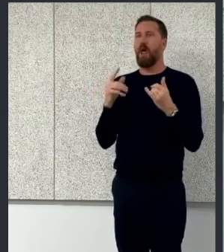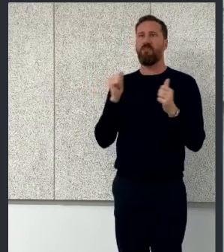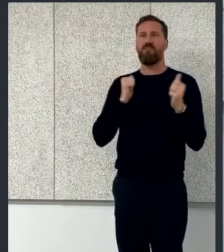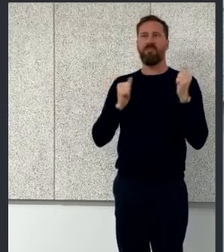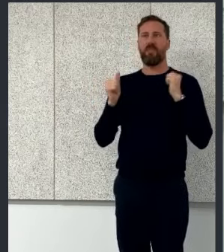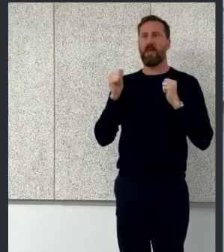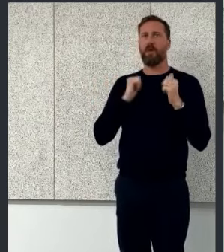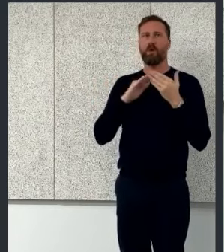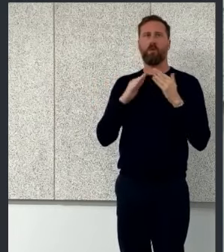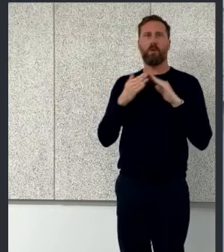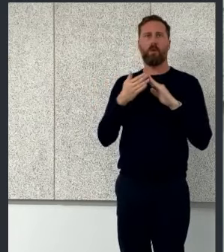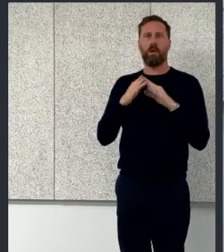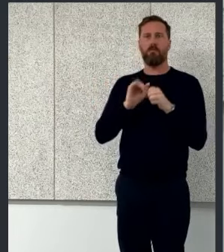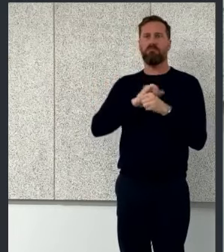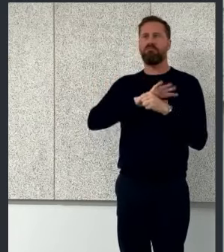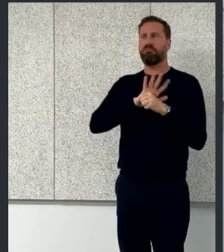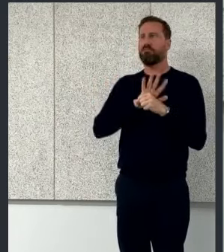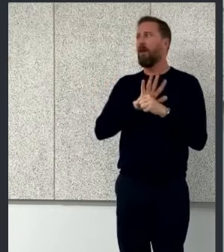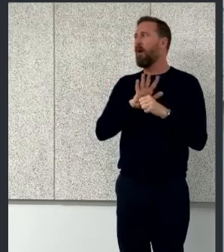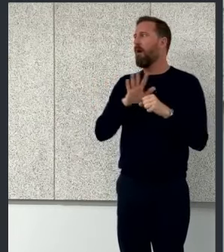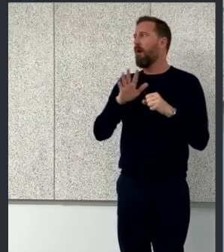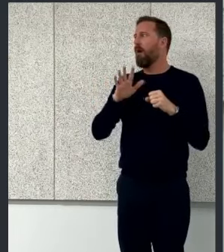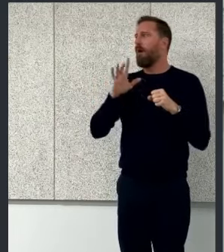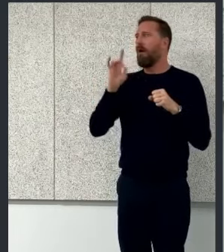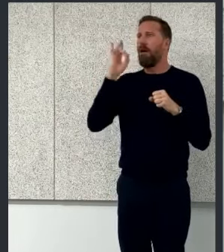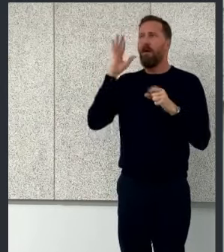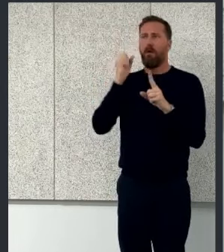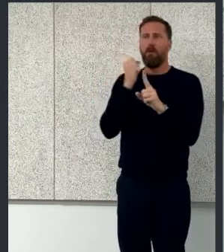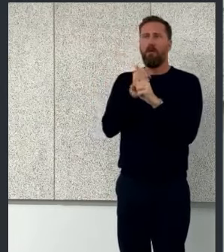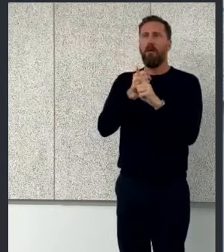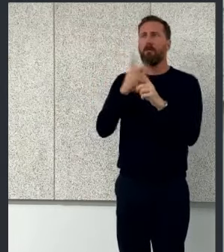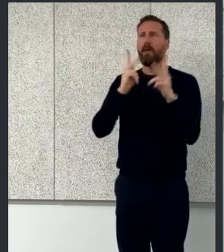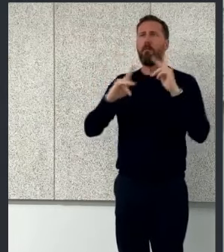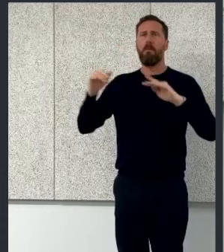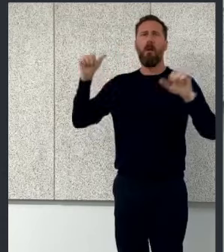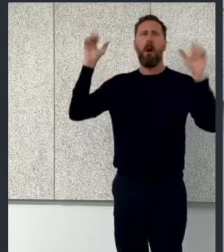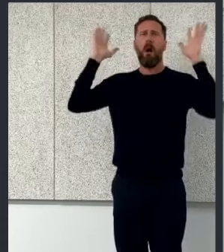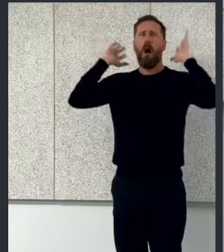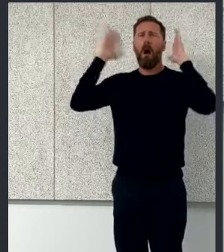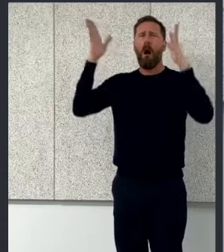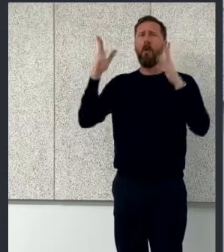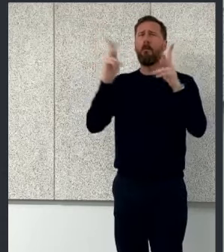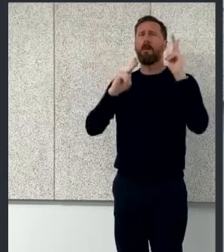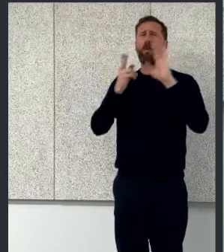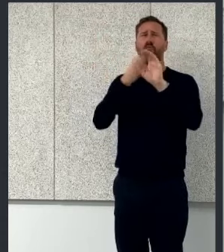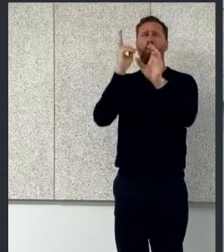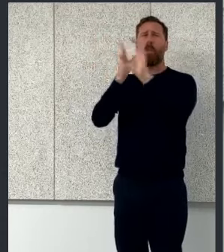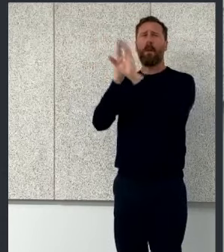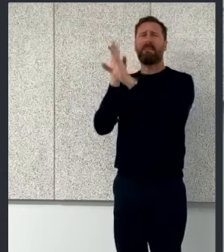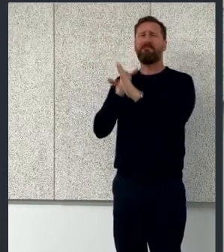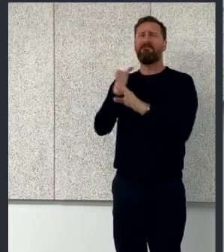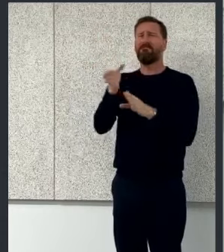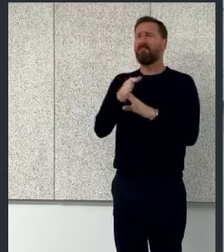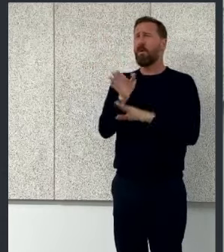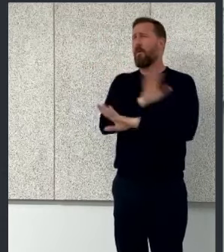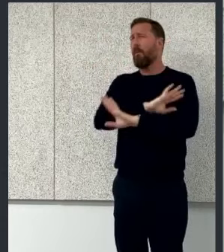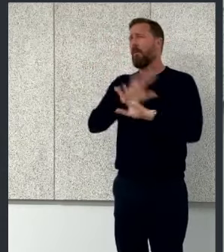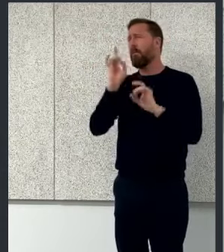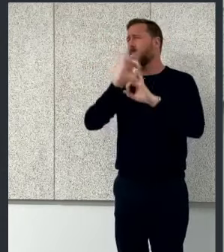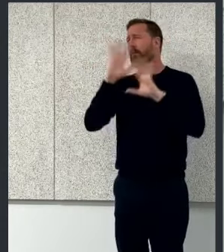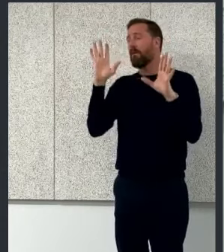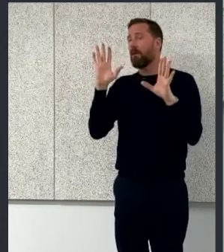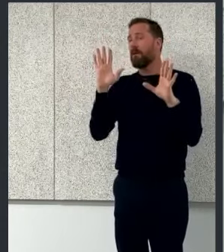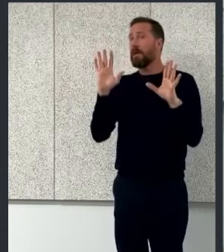the pandemic about people leaving the field. And there is some doom and gloom about that, but I also would suggest there's a